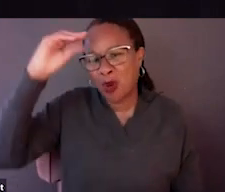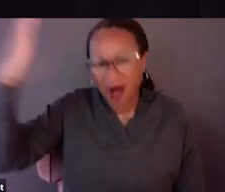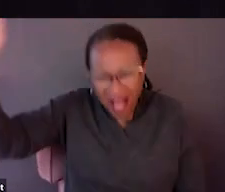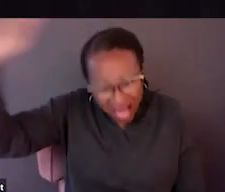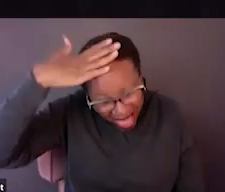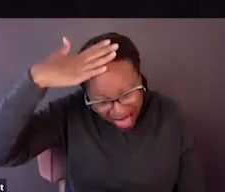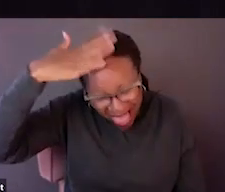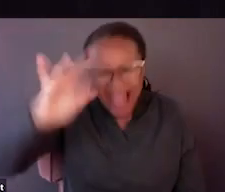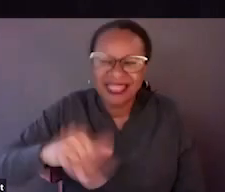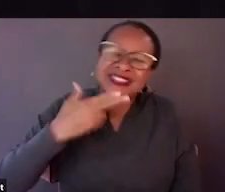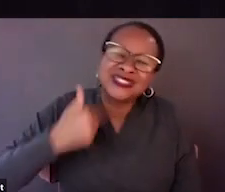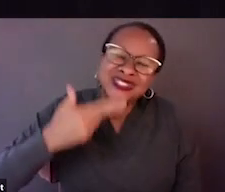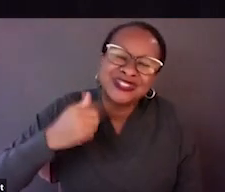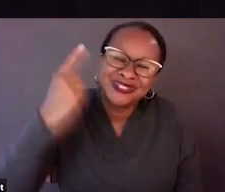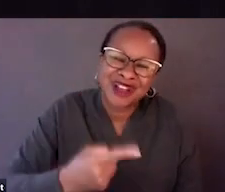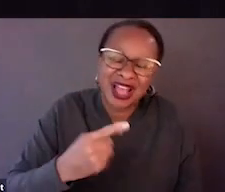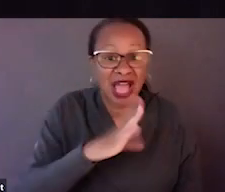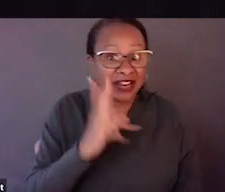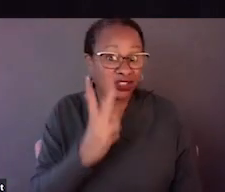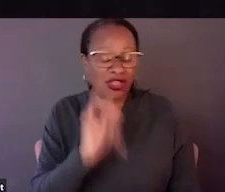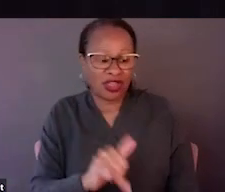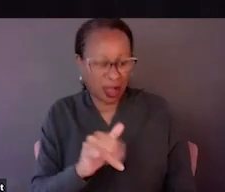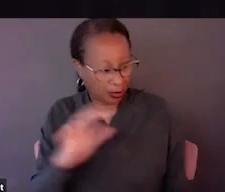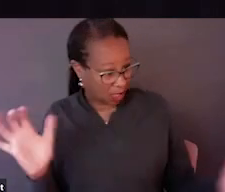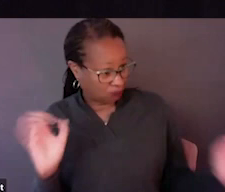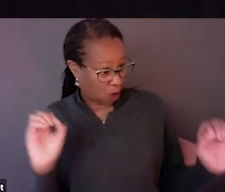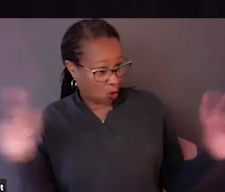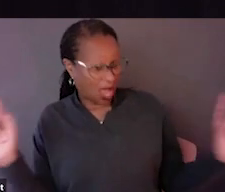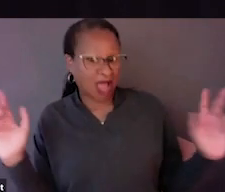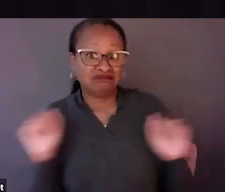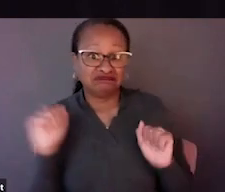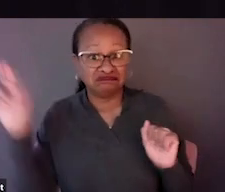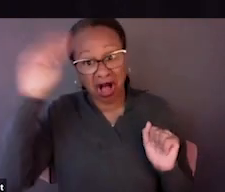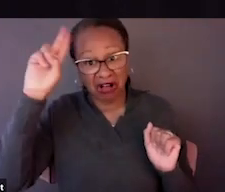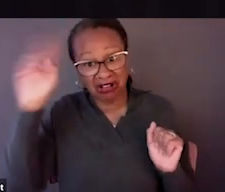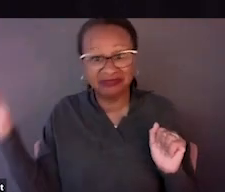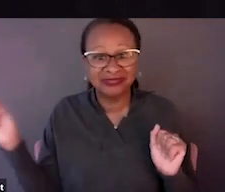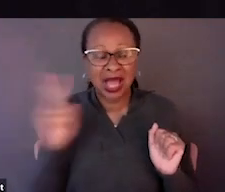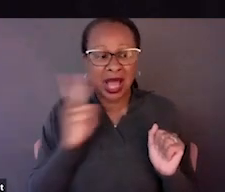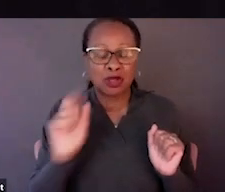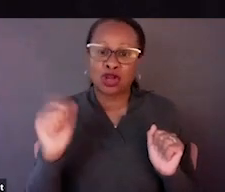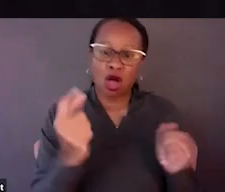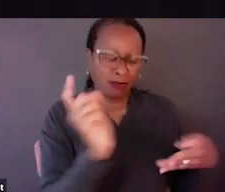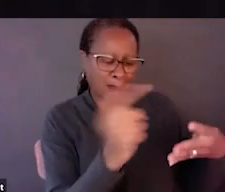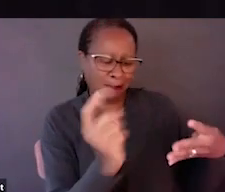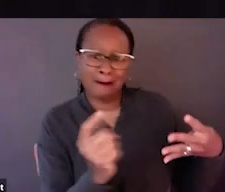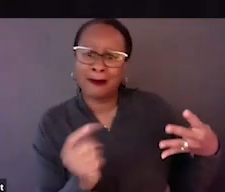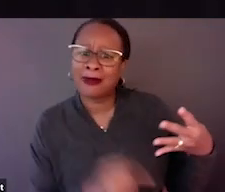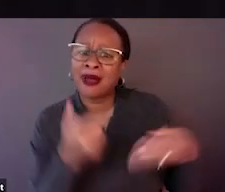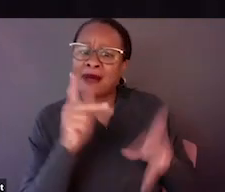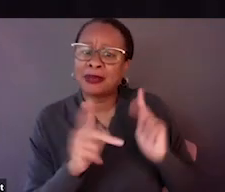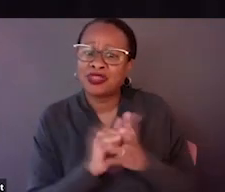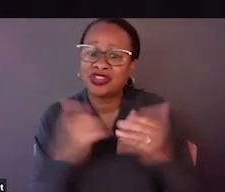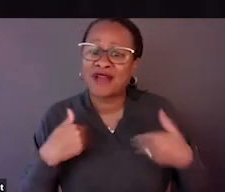hair and go, oh, isn't that cute? I never saw that. I was like, well, okay. I'm looking at all of these people that you featured in this